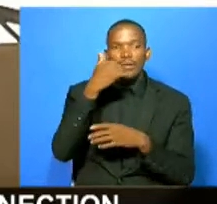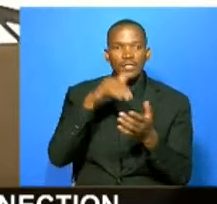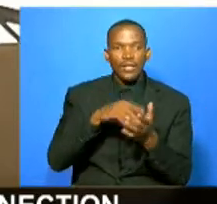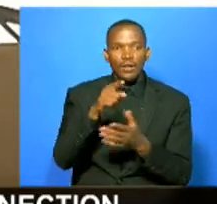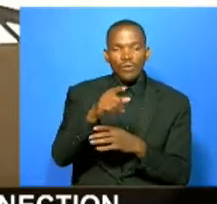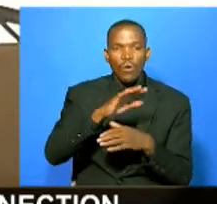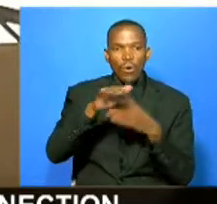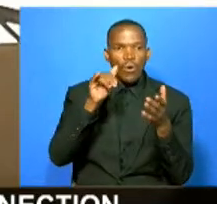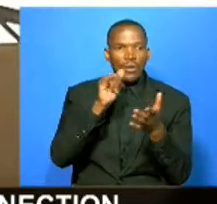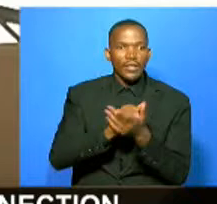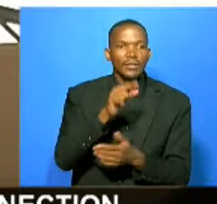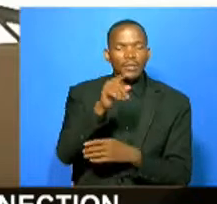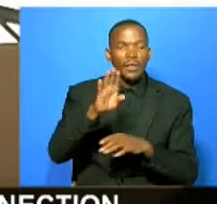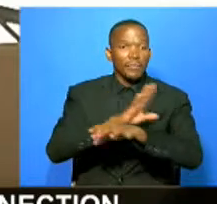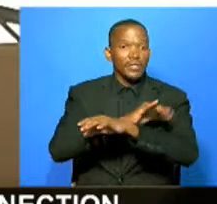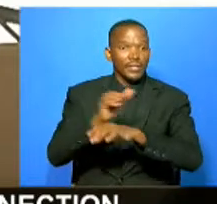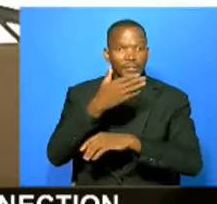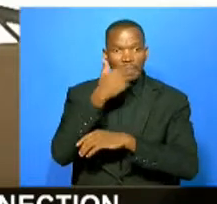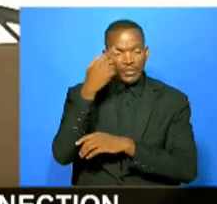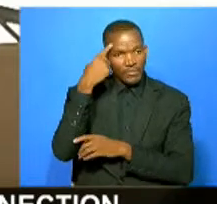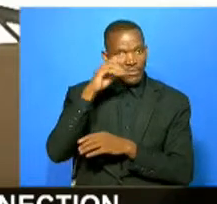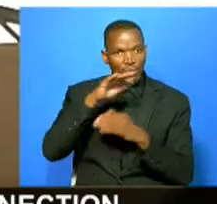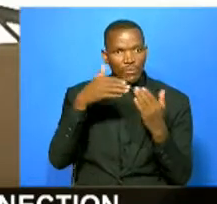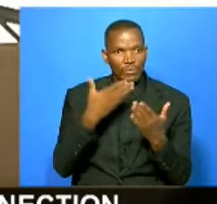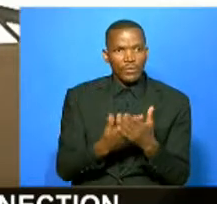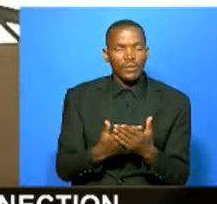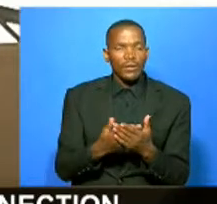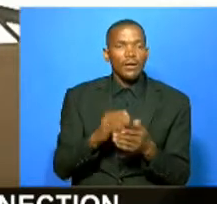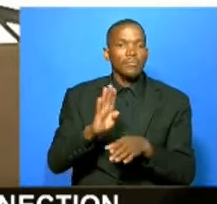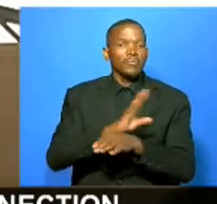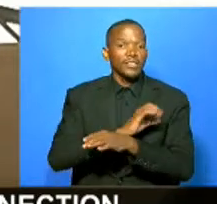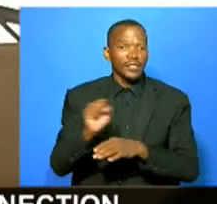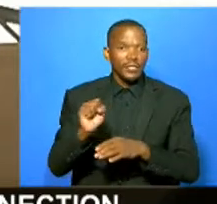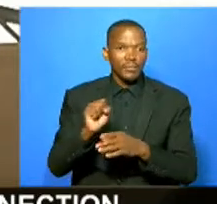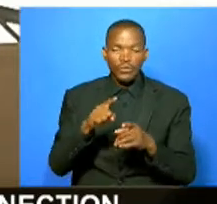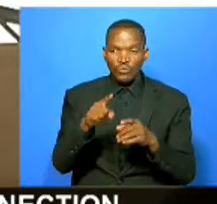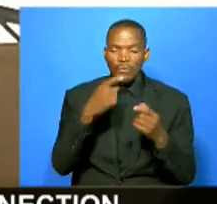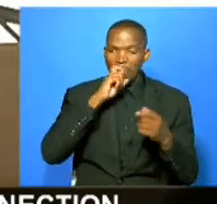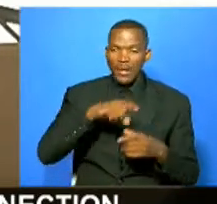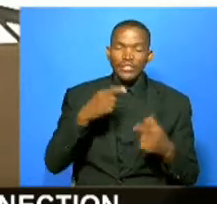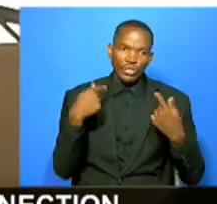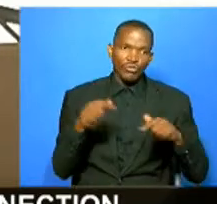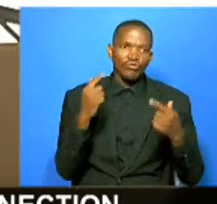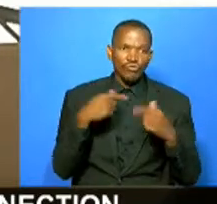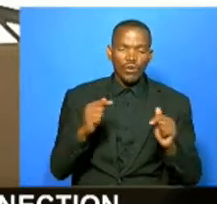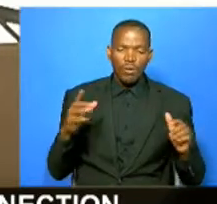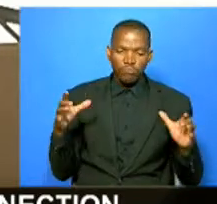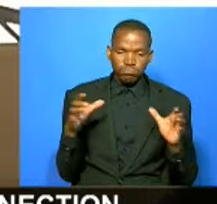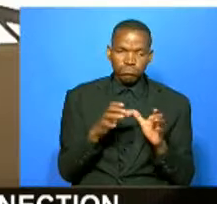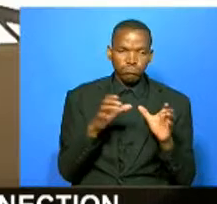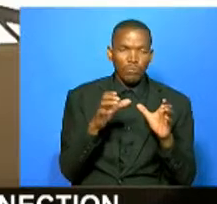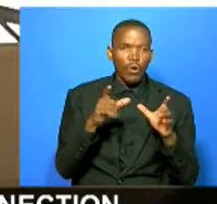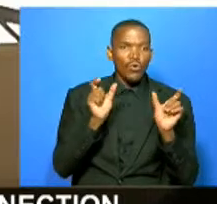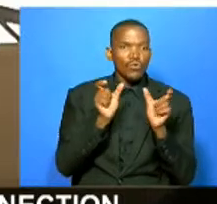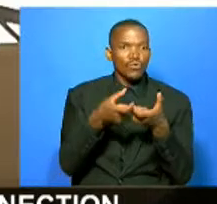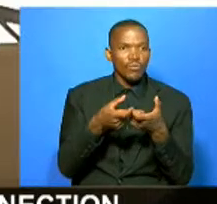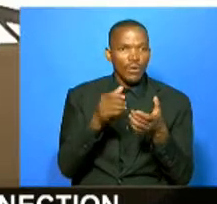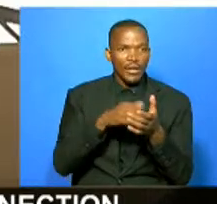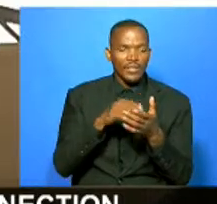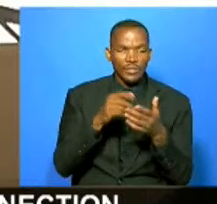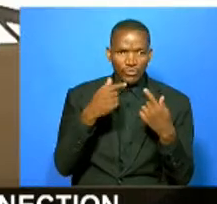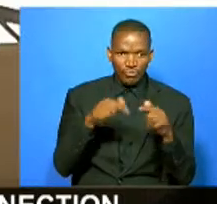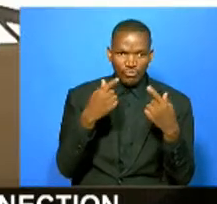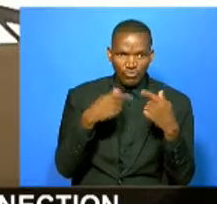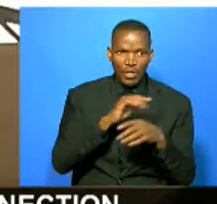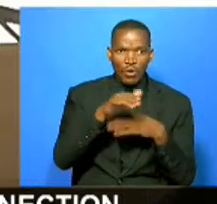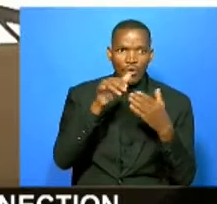di siametseng kgwebo ra utlwana jaanong le ka nka bojotlhe gore le ipope digongwana le dire ka bojotlhe